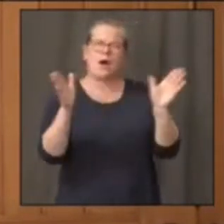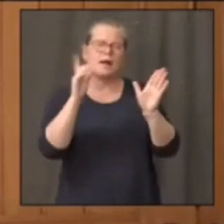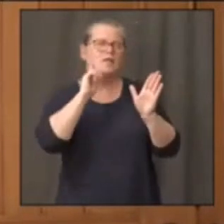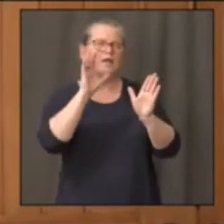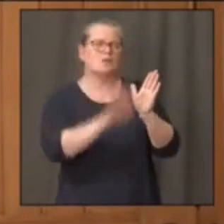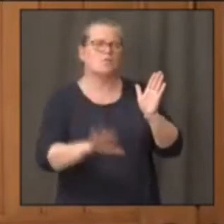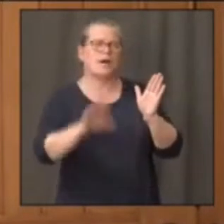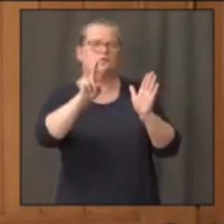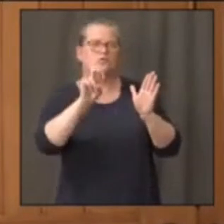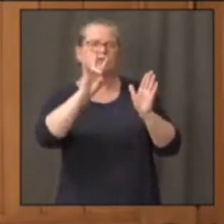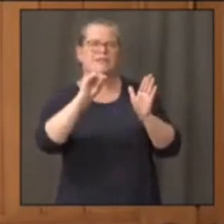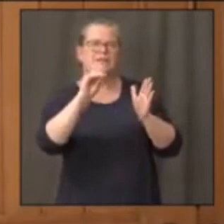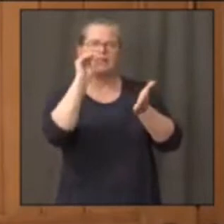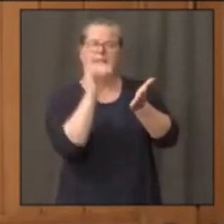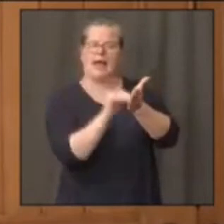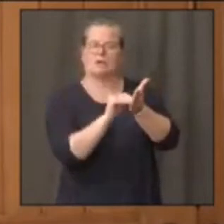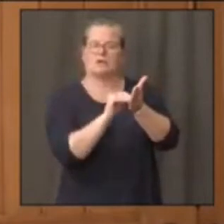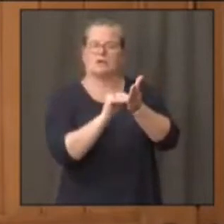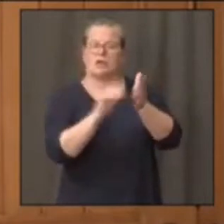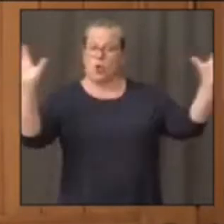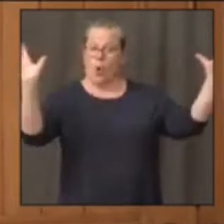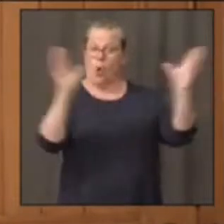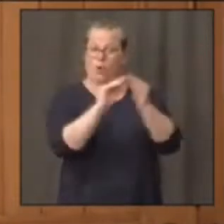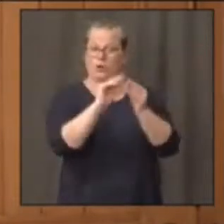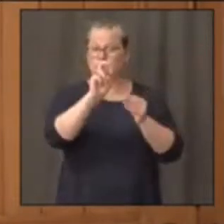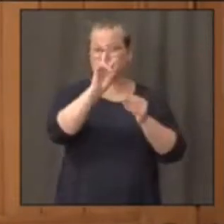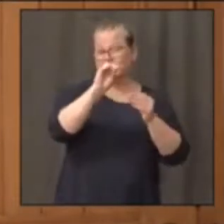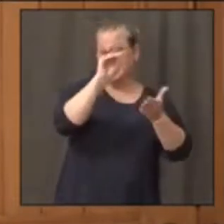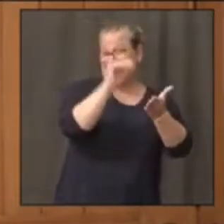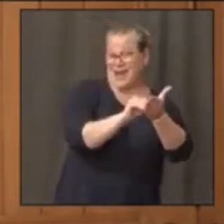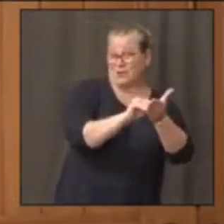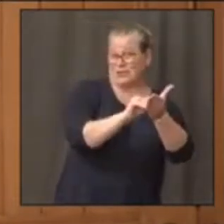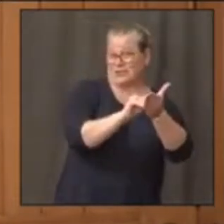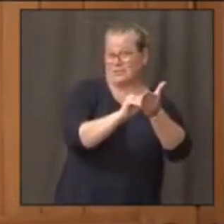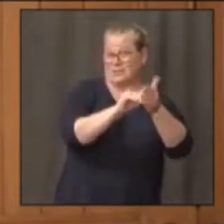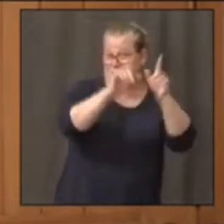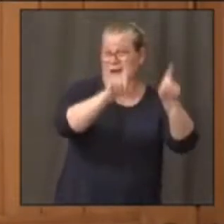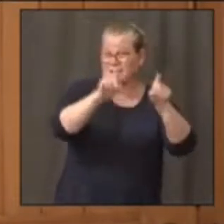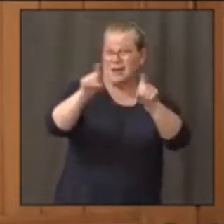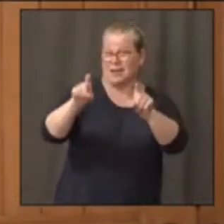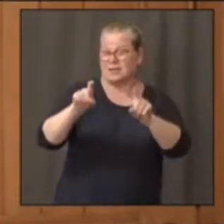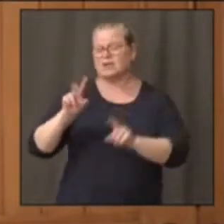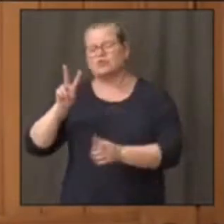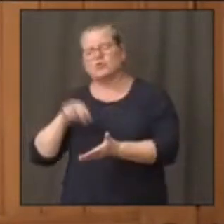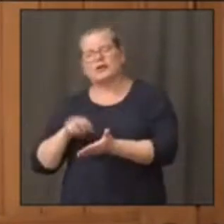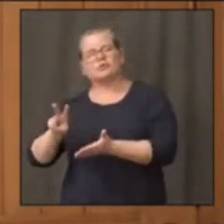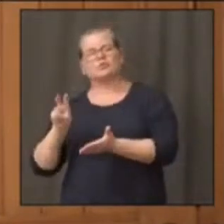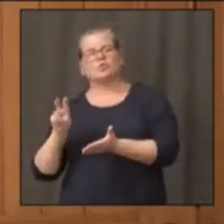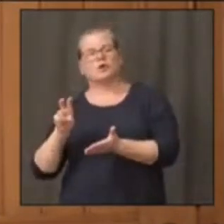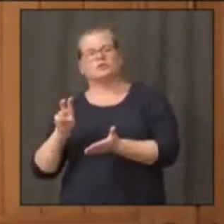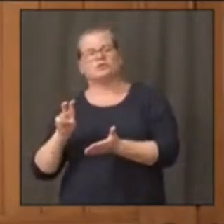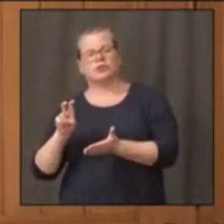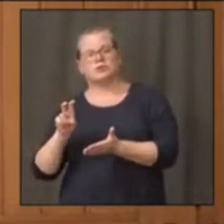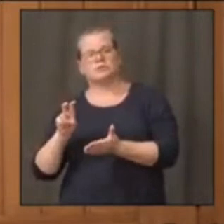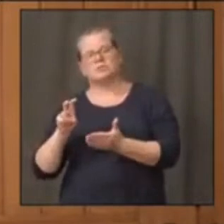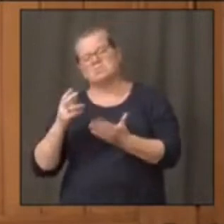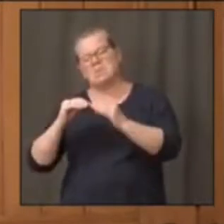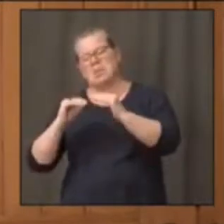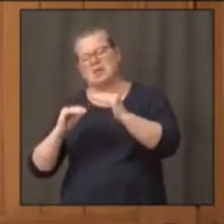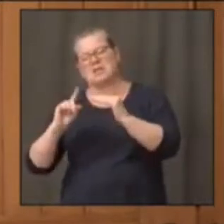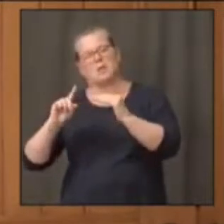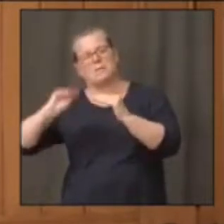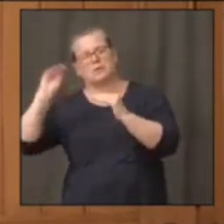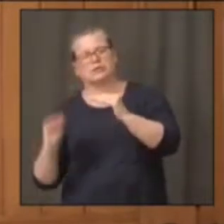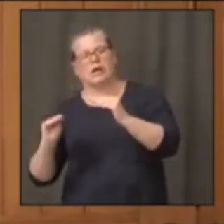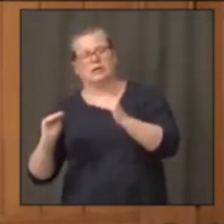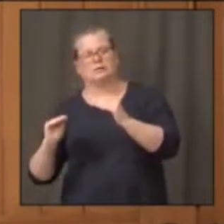roughly, less than 1% of the total testing going on. Now there's risk though that this platform is being used by other laboratories, as